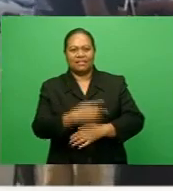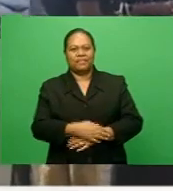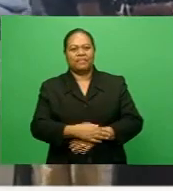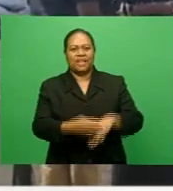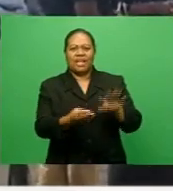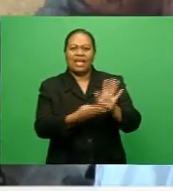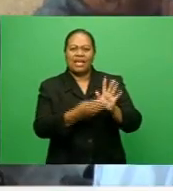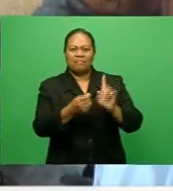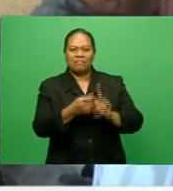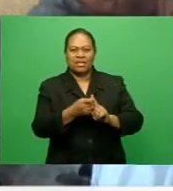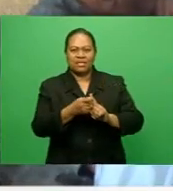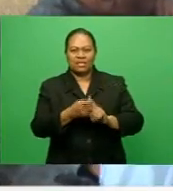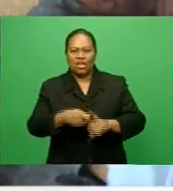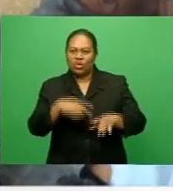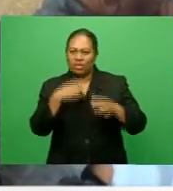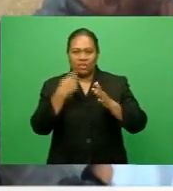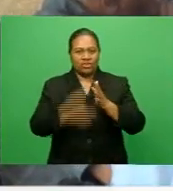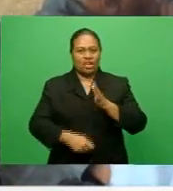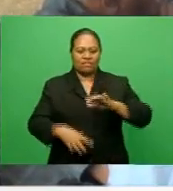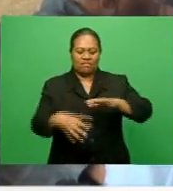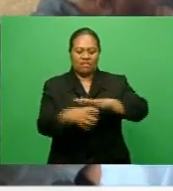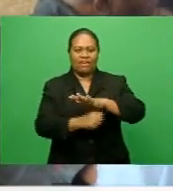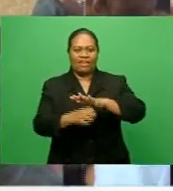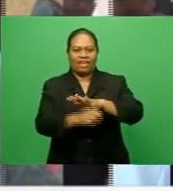MPs set to be charged by FICAC.